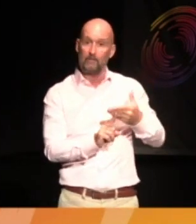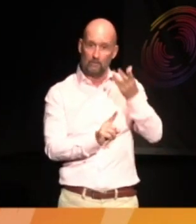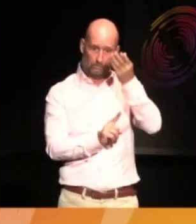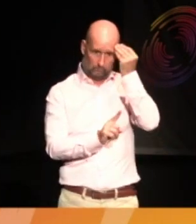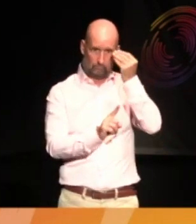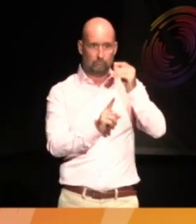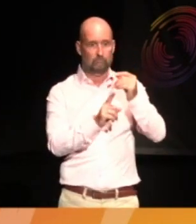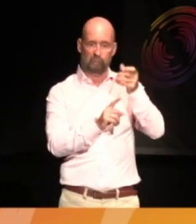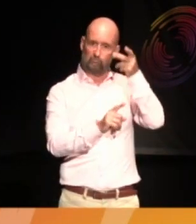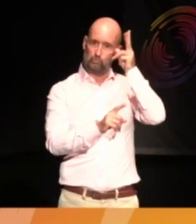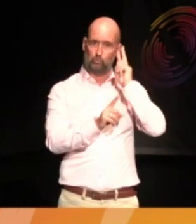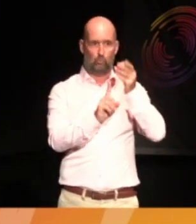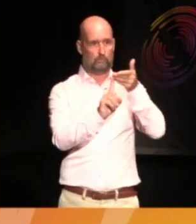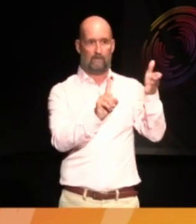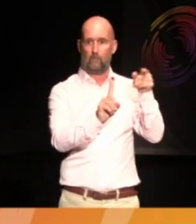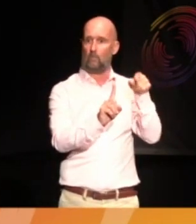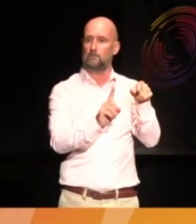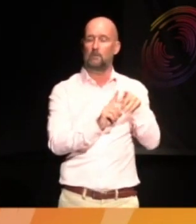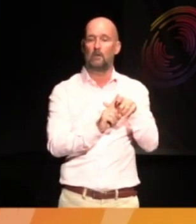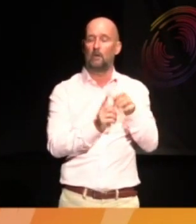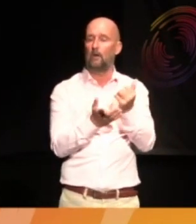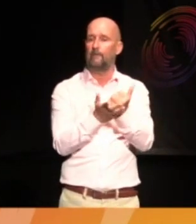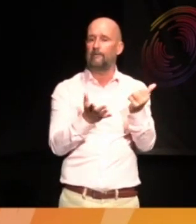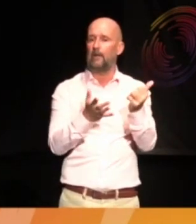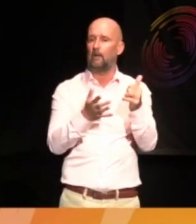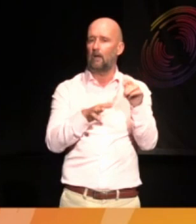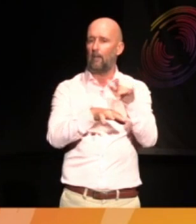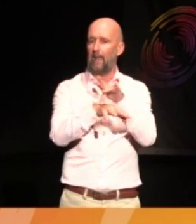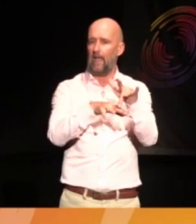a great play to direct because it was